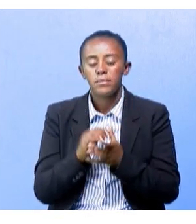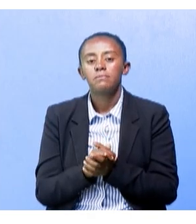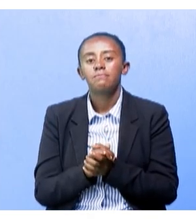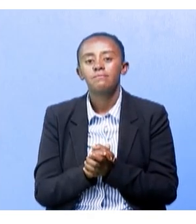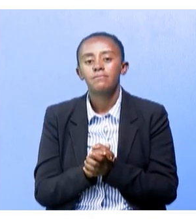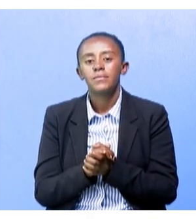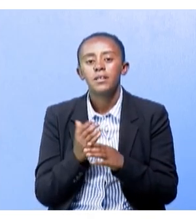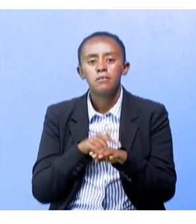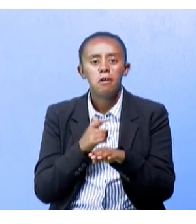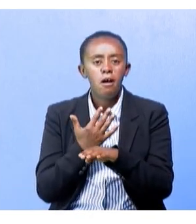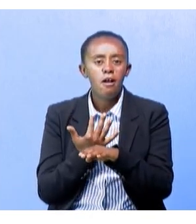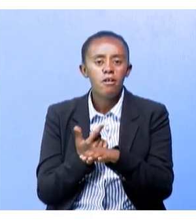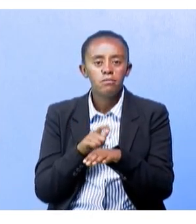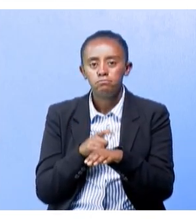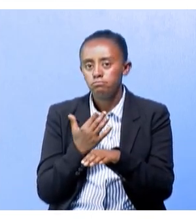woke up